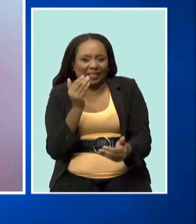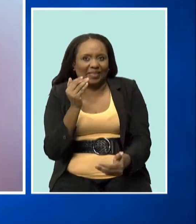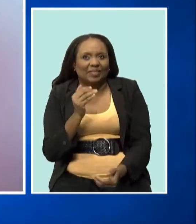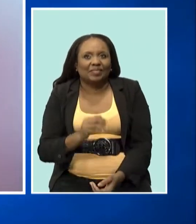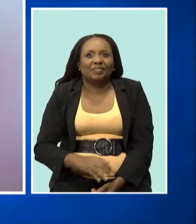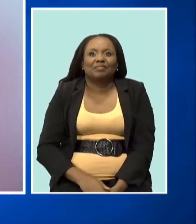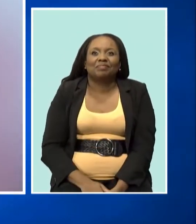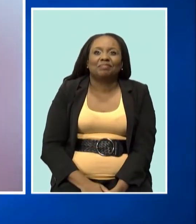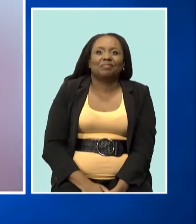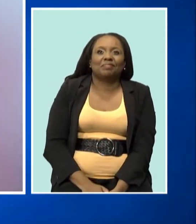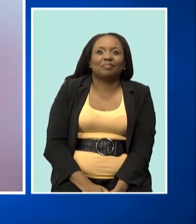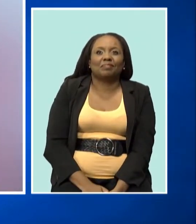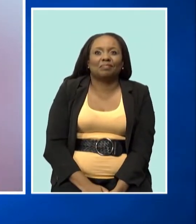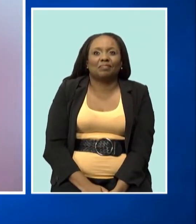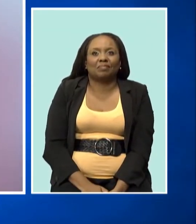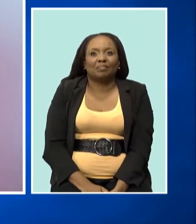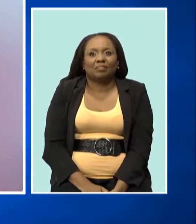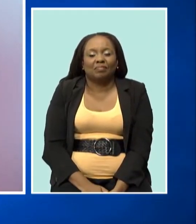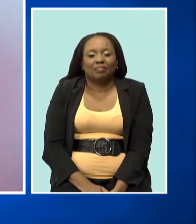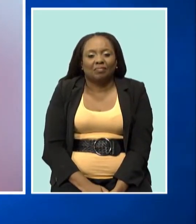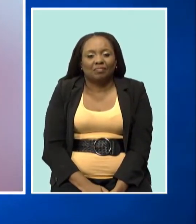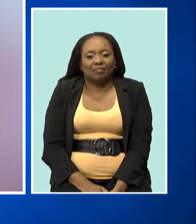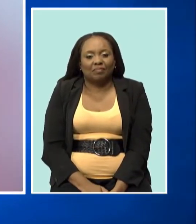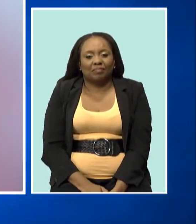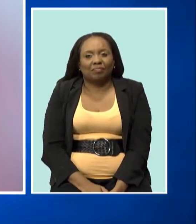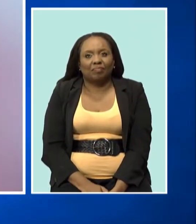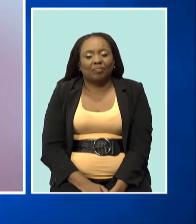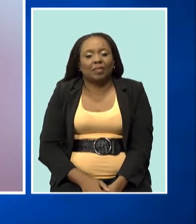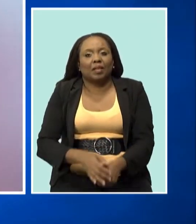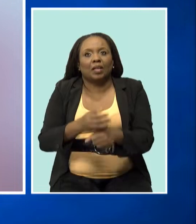We're going to start working this evening,